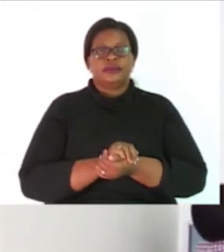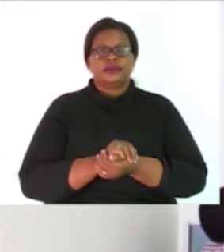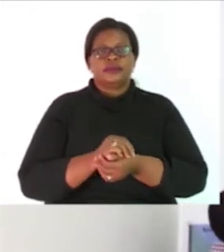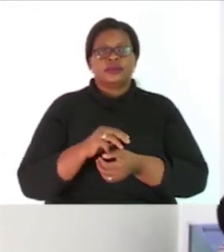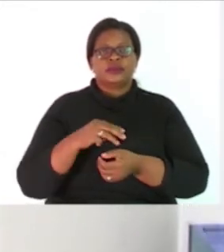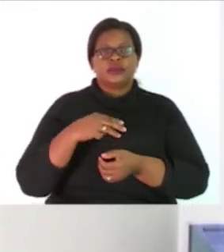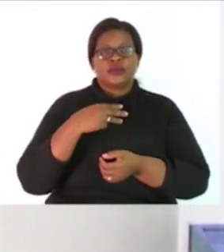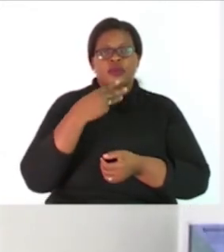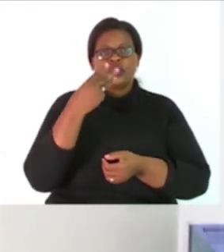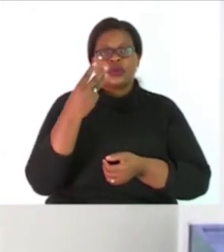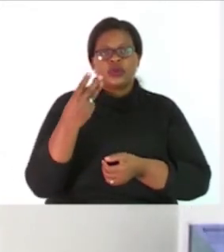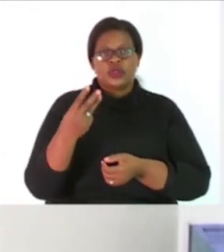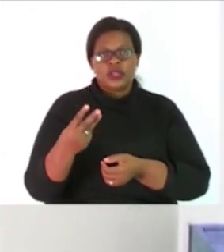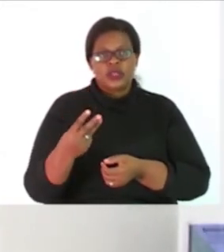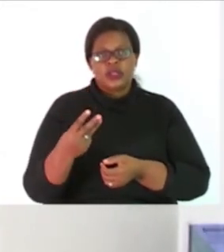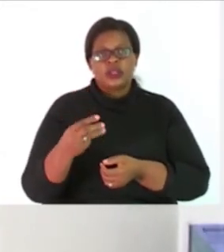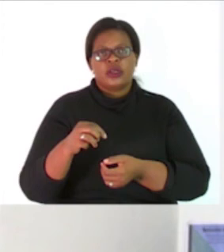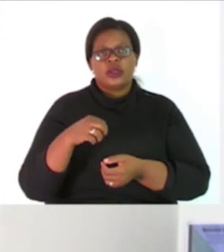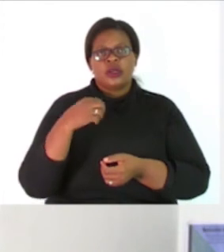Okay, so 3,